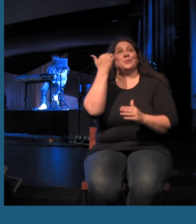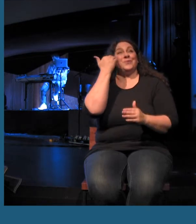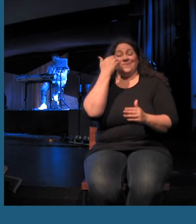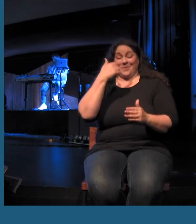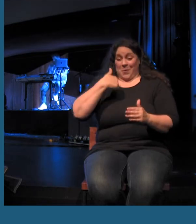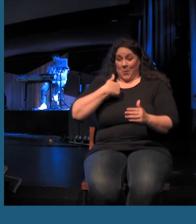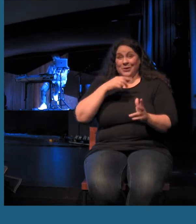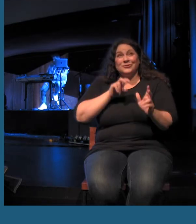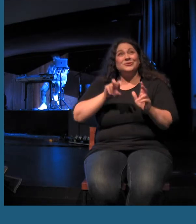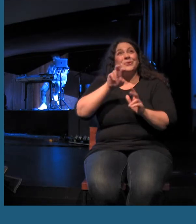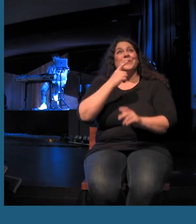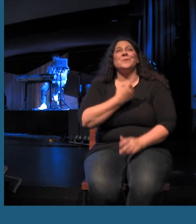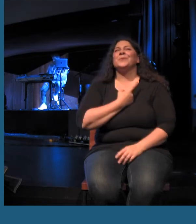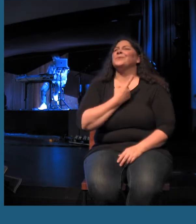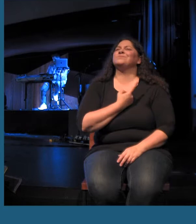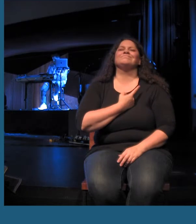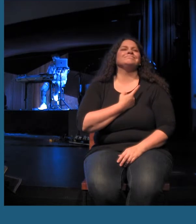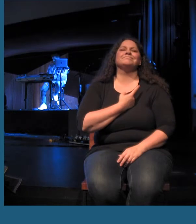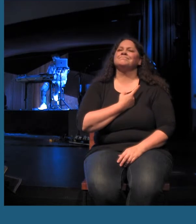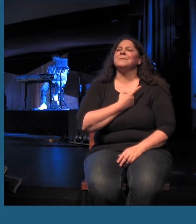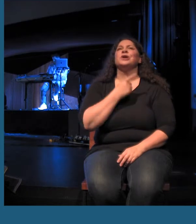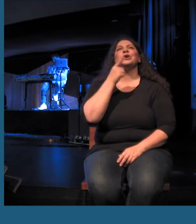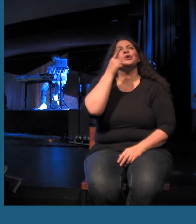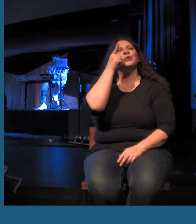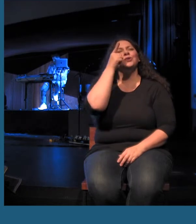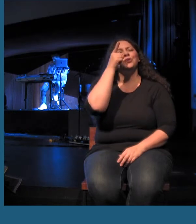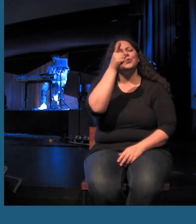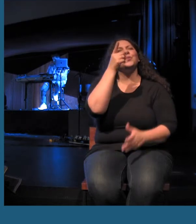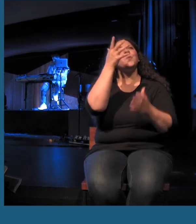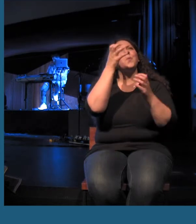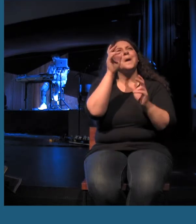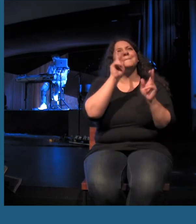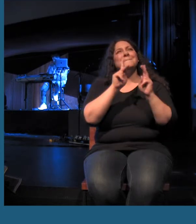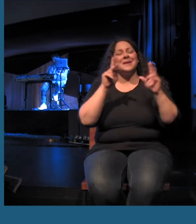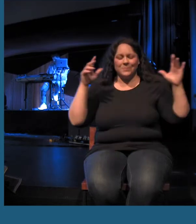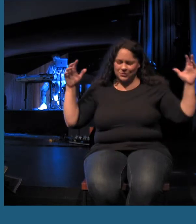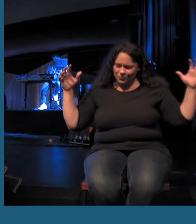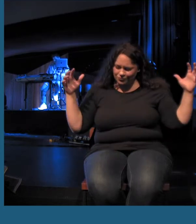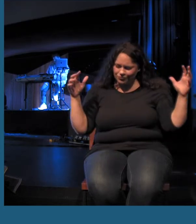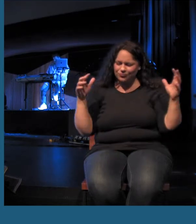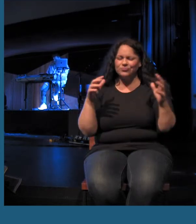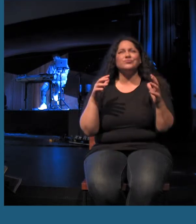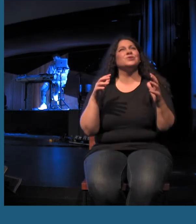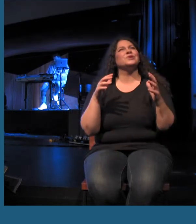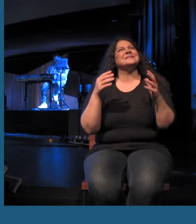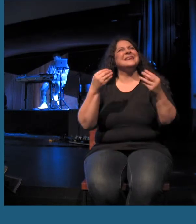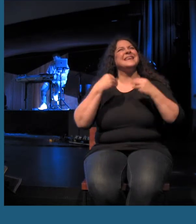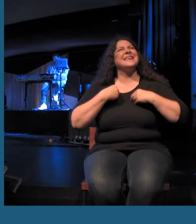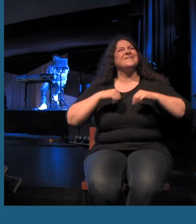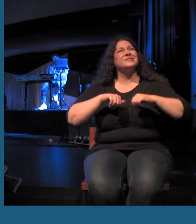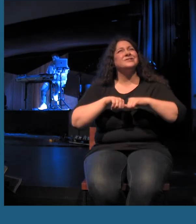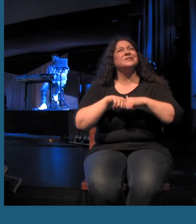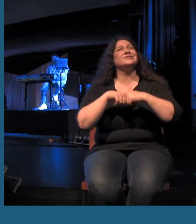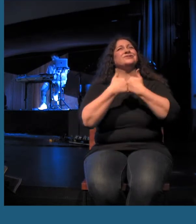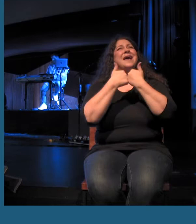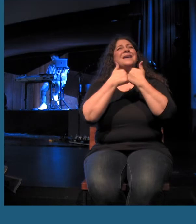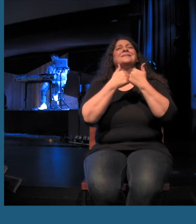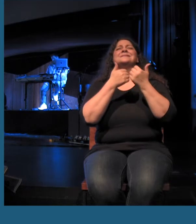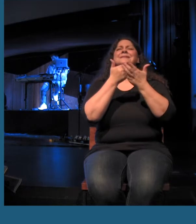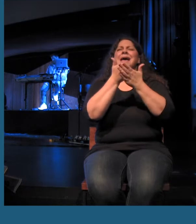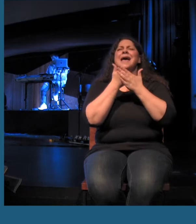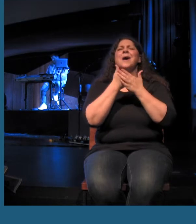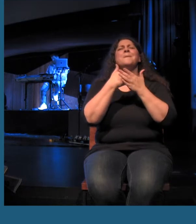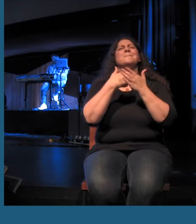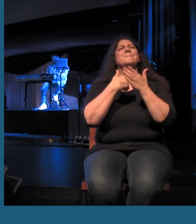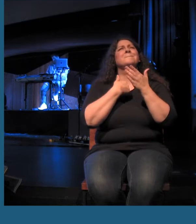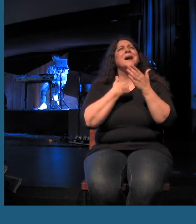alone and that you have asked us to bring people around us to continue to challenge us, to continue to help us to